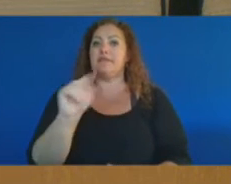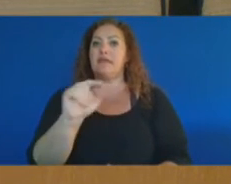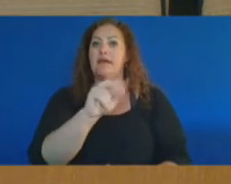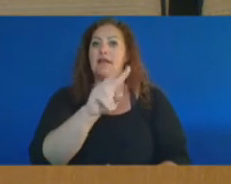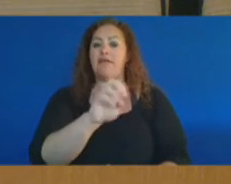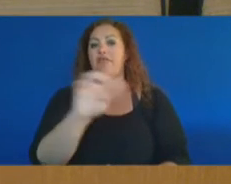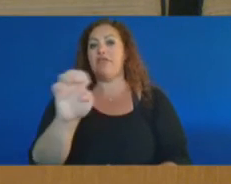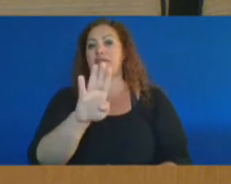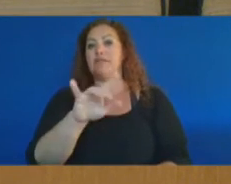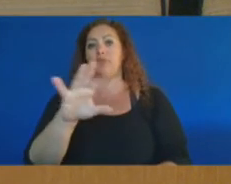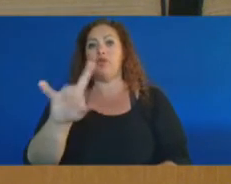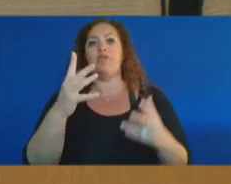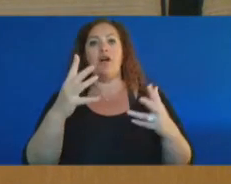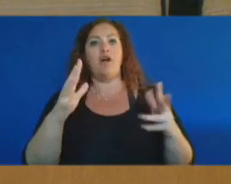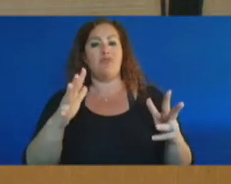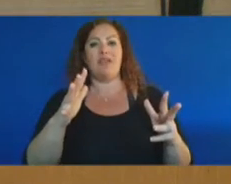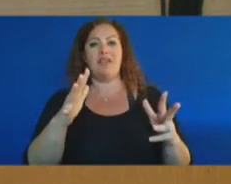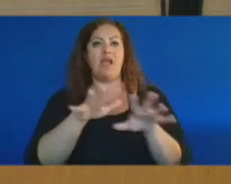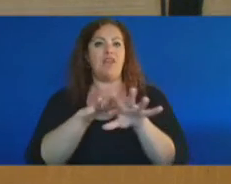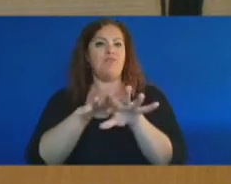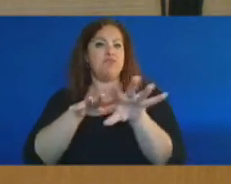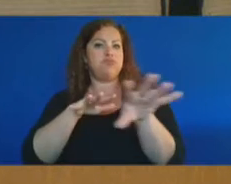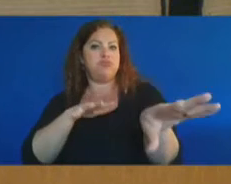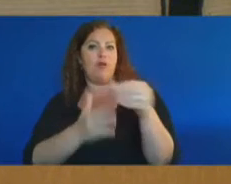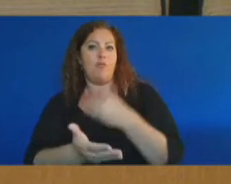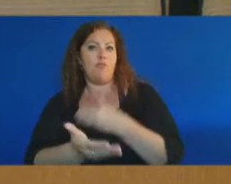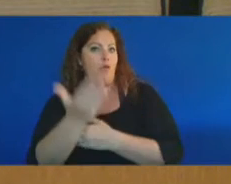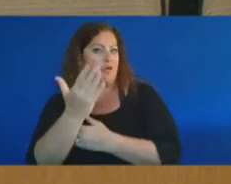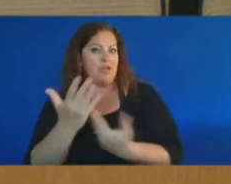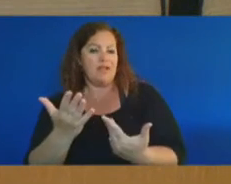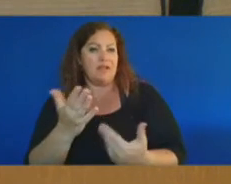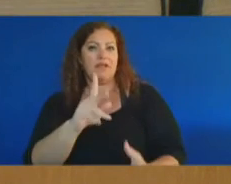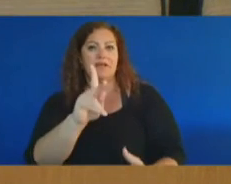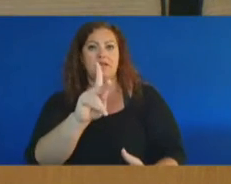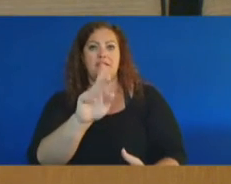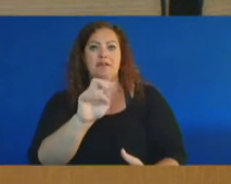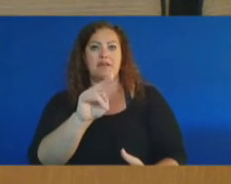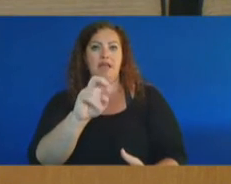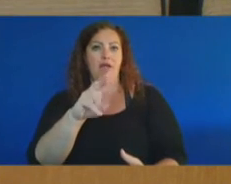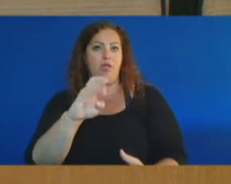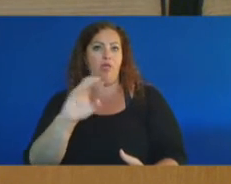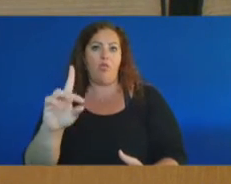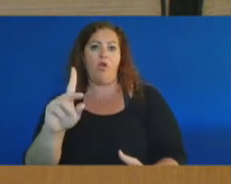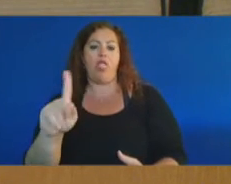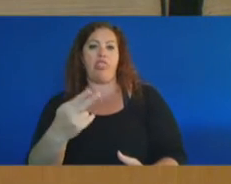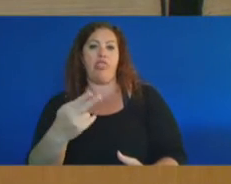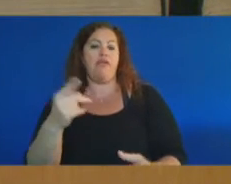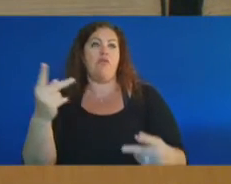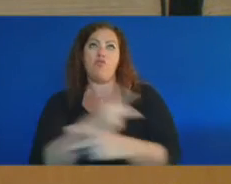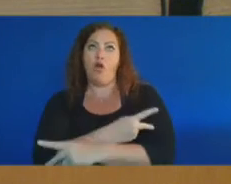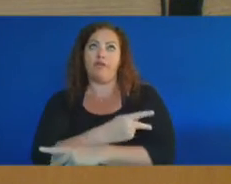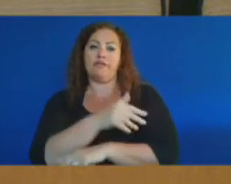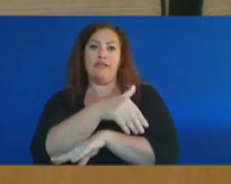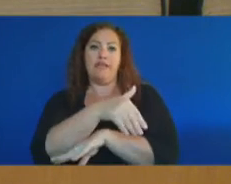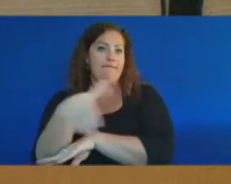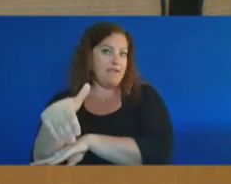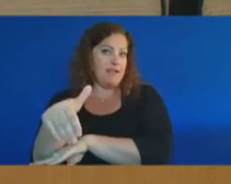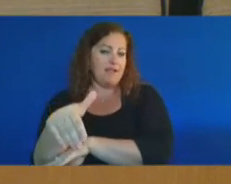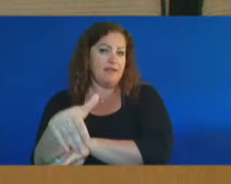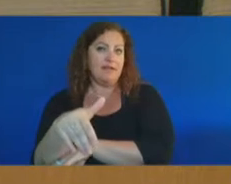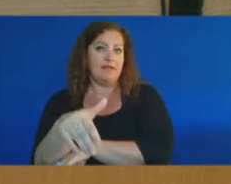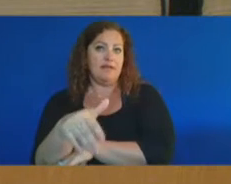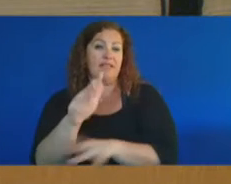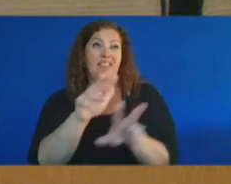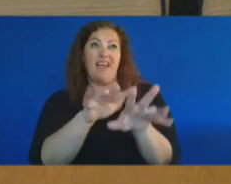is already a parking lot in the morning rush hour kennworth is much much worse in the evening uh all the way backing up